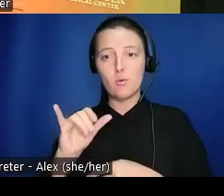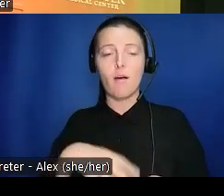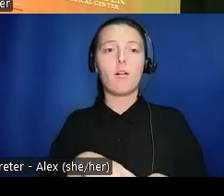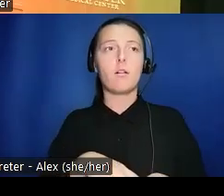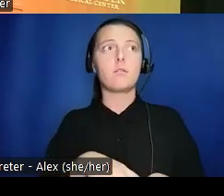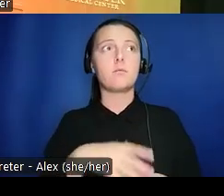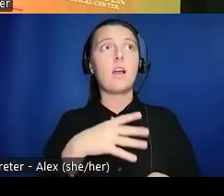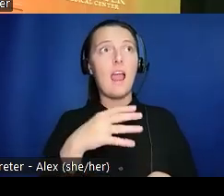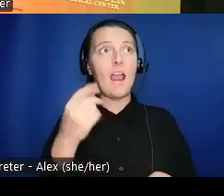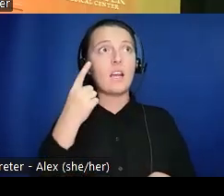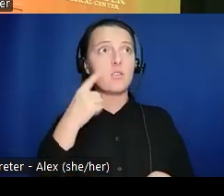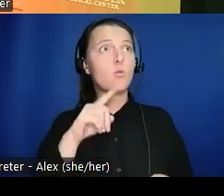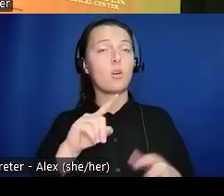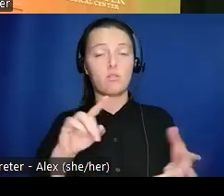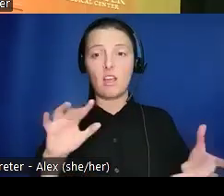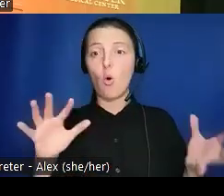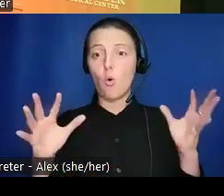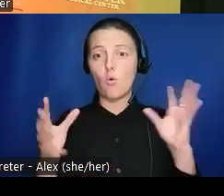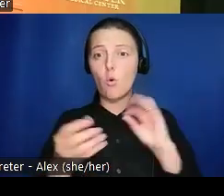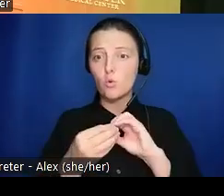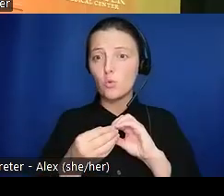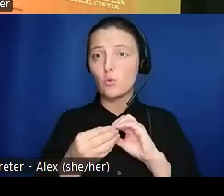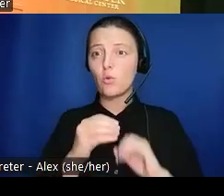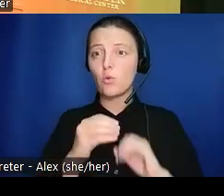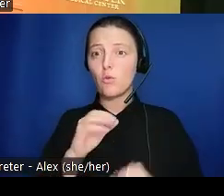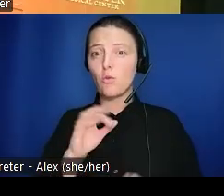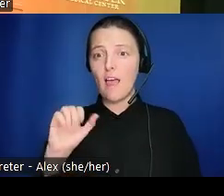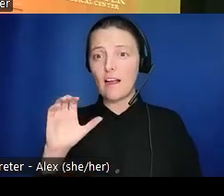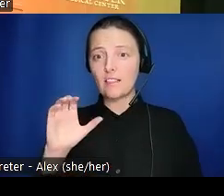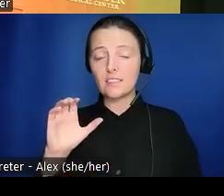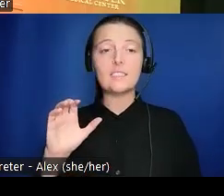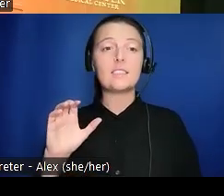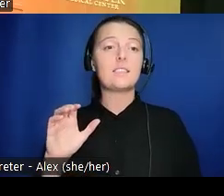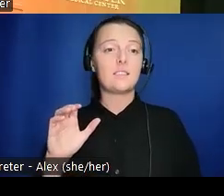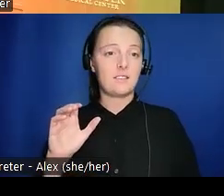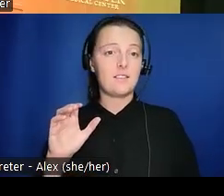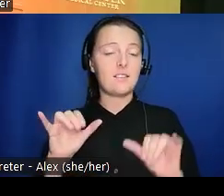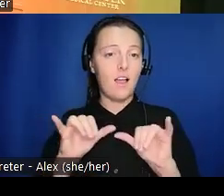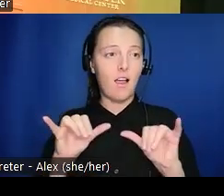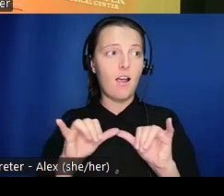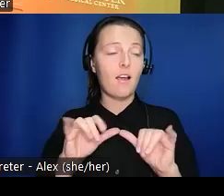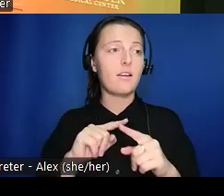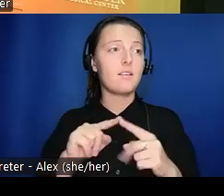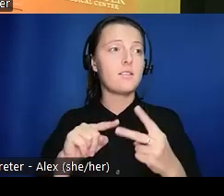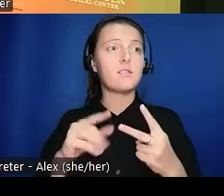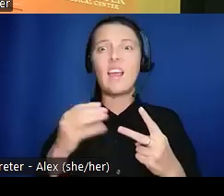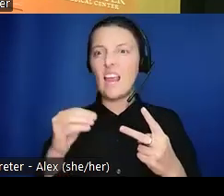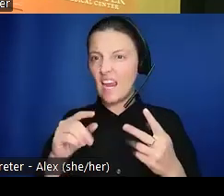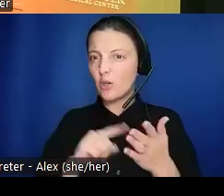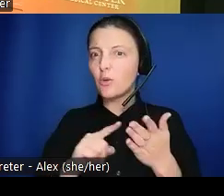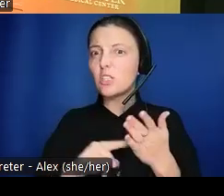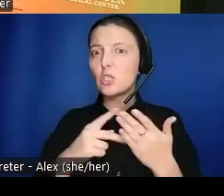overall faculty size and also research program. We thought that we'll be angling for